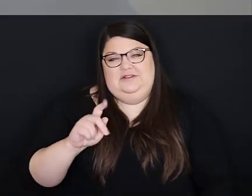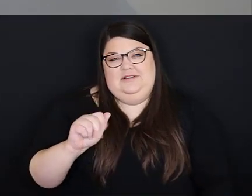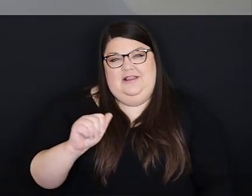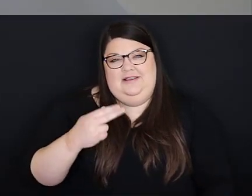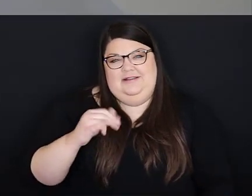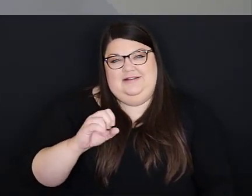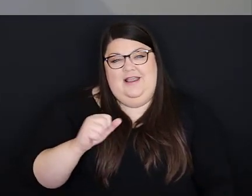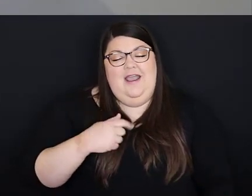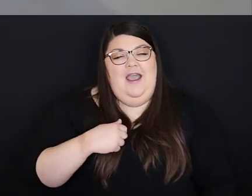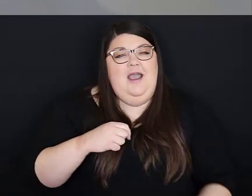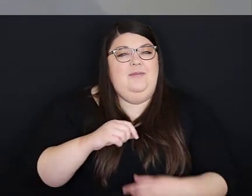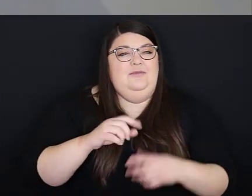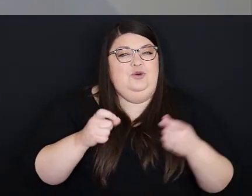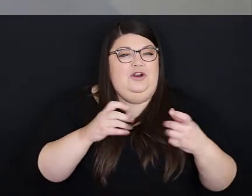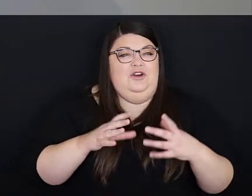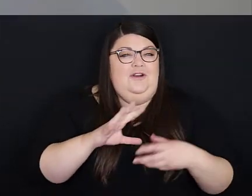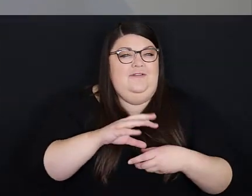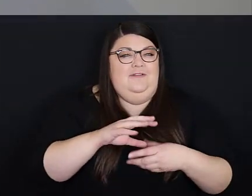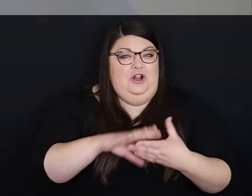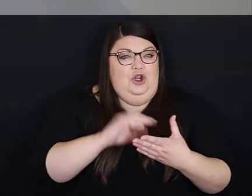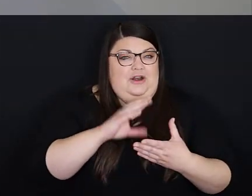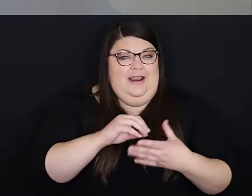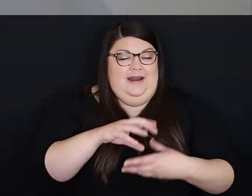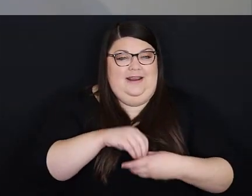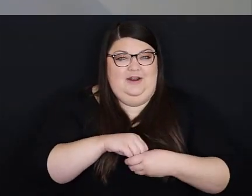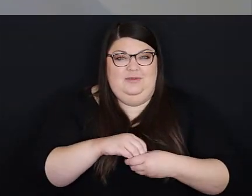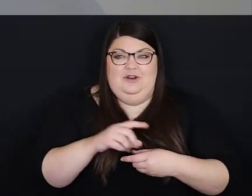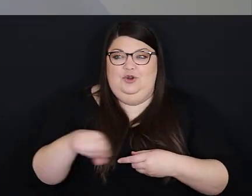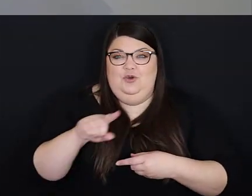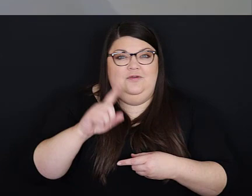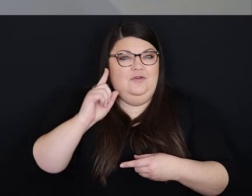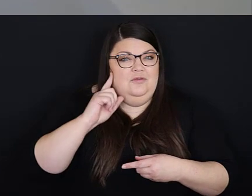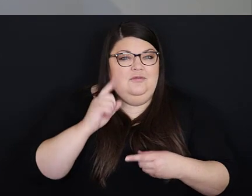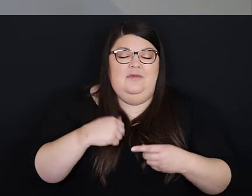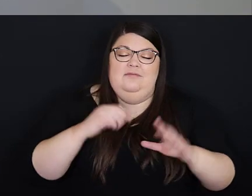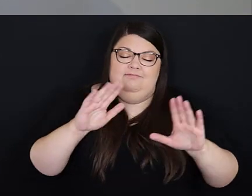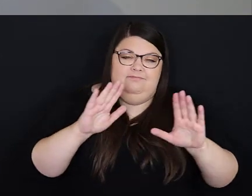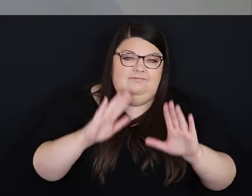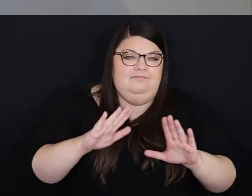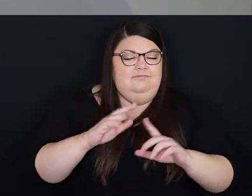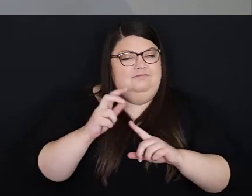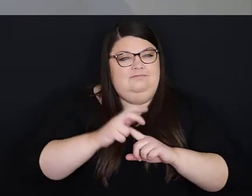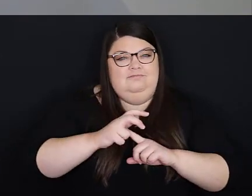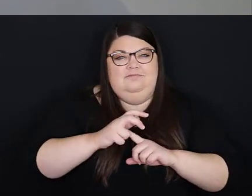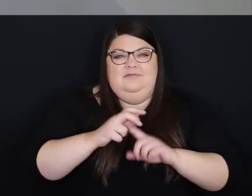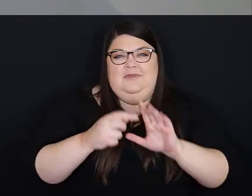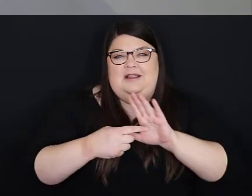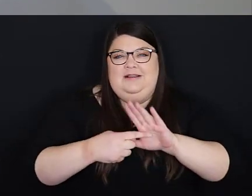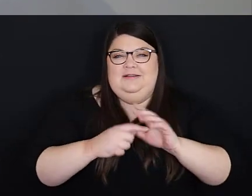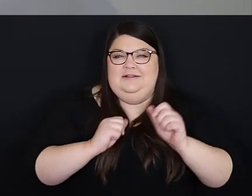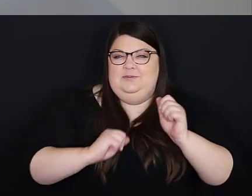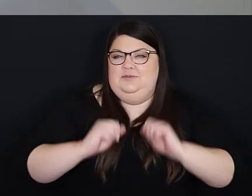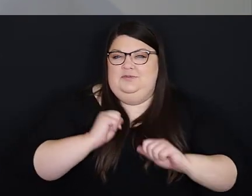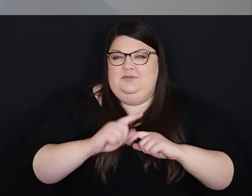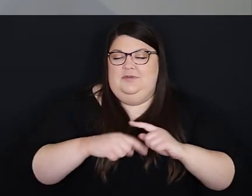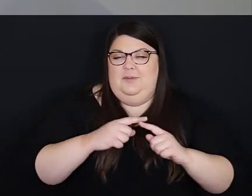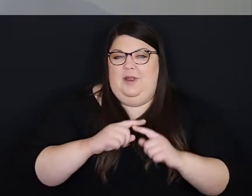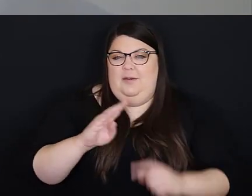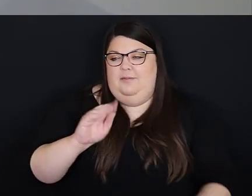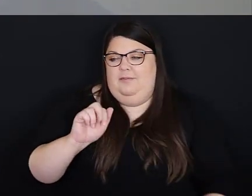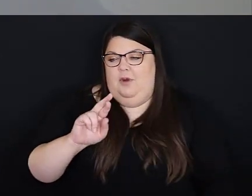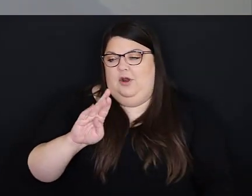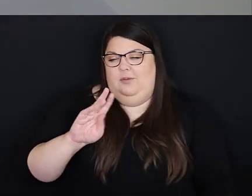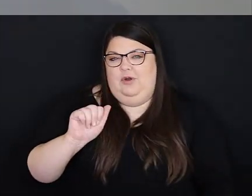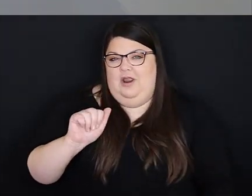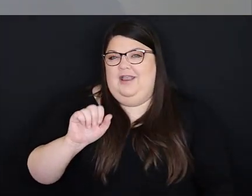the Director of Learning and Engagement. And as you heard, we have an extraordinary exhibition at ICALA about artist Barbara T.